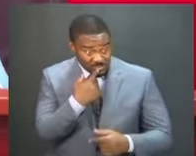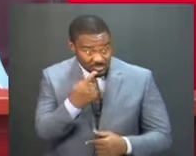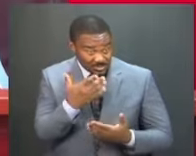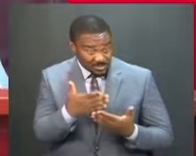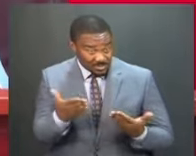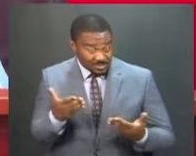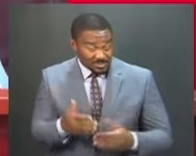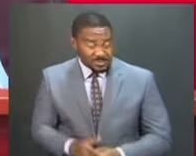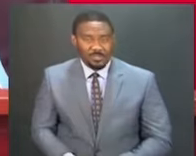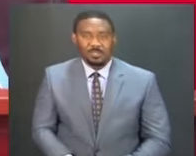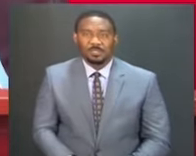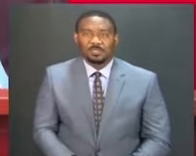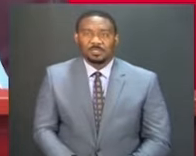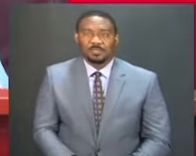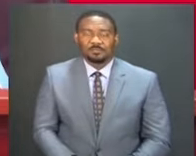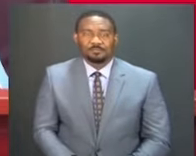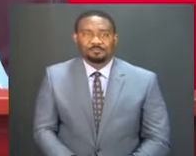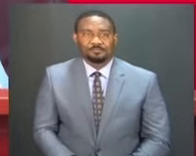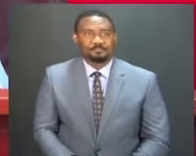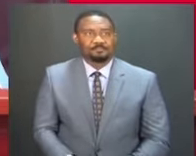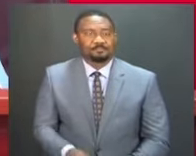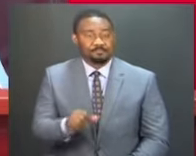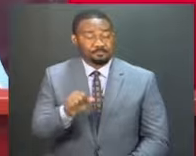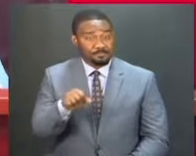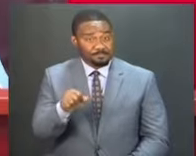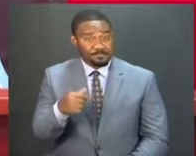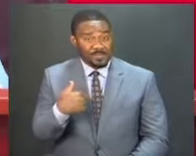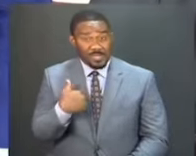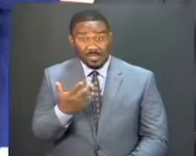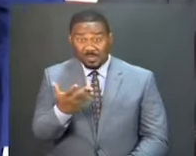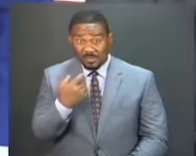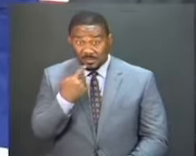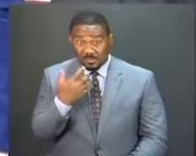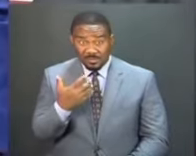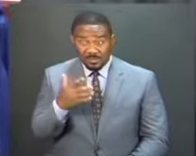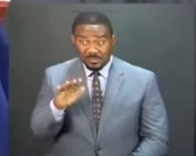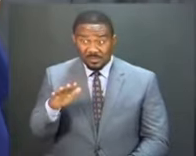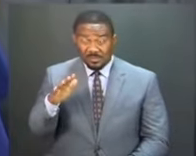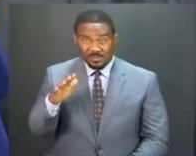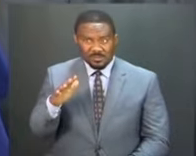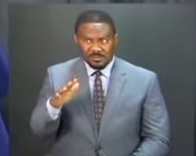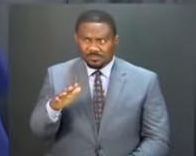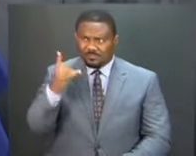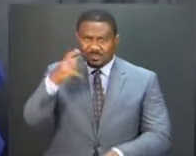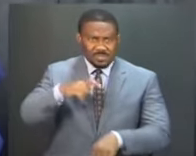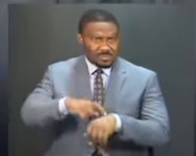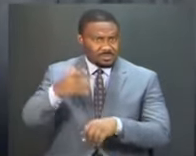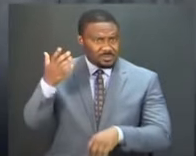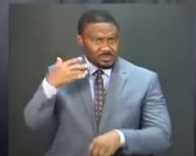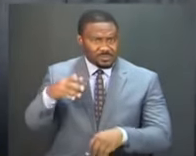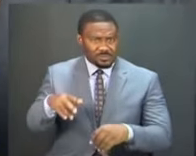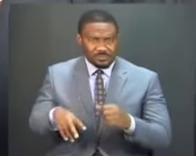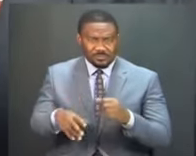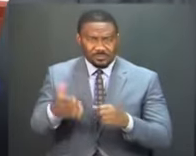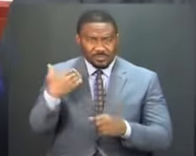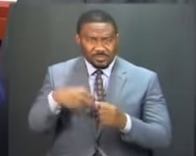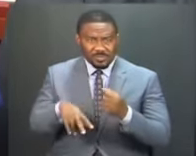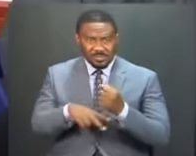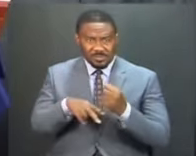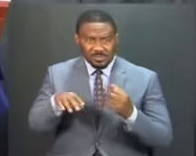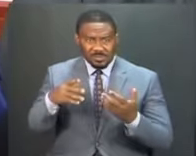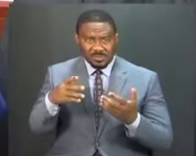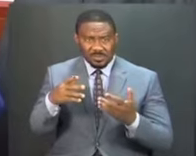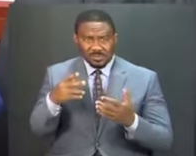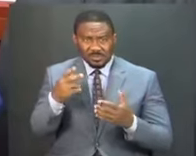just wanted to state for the record that as a fifth-time member of Parliament, a former deputy leader of this House, I take